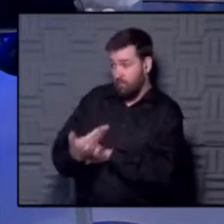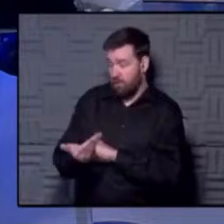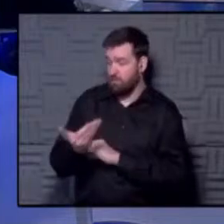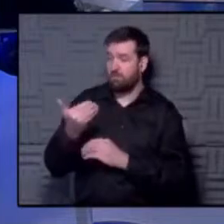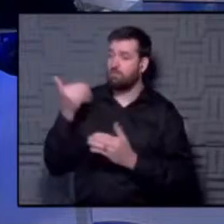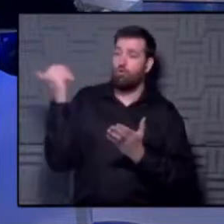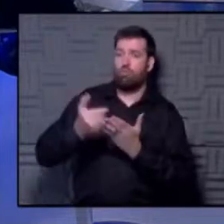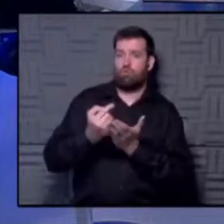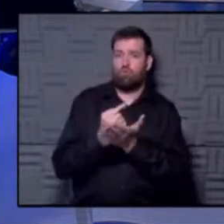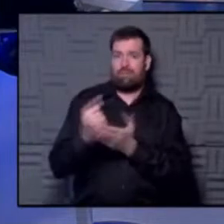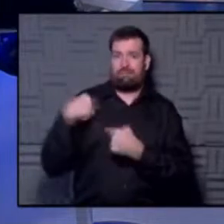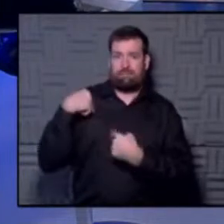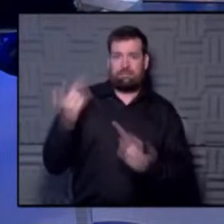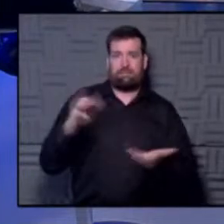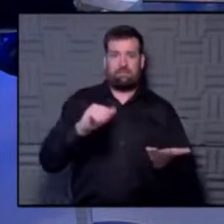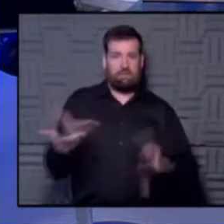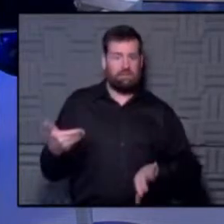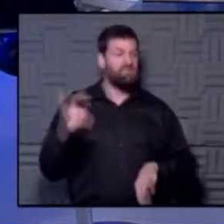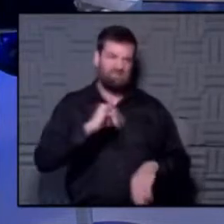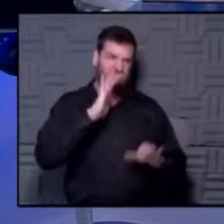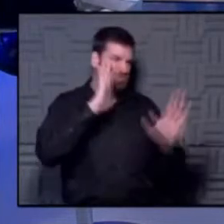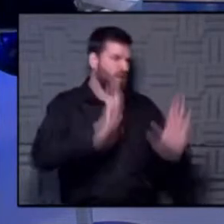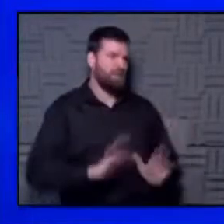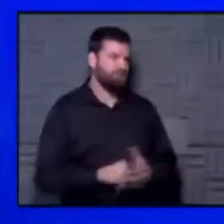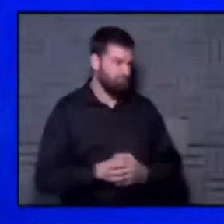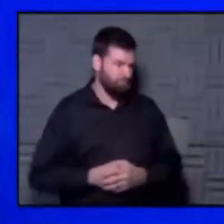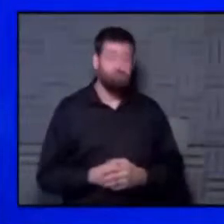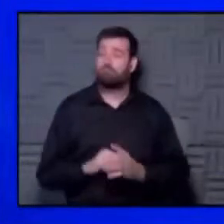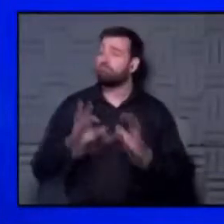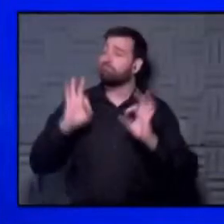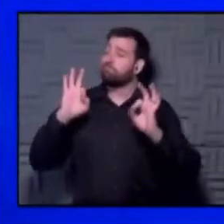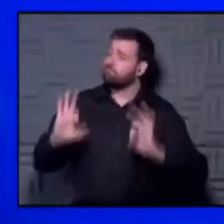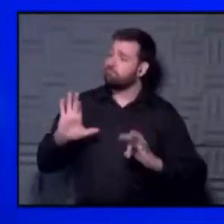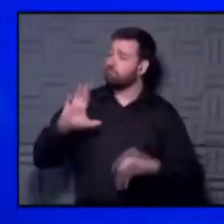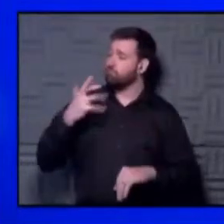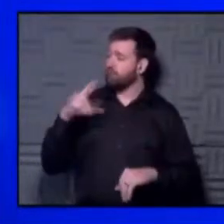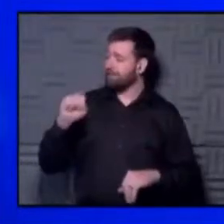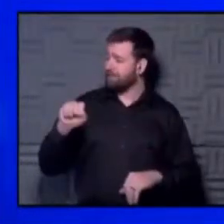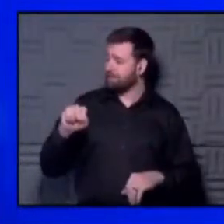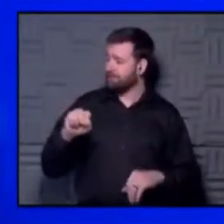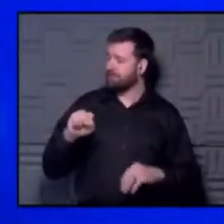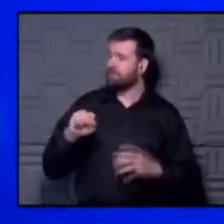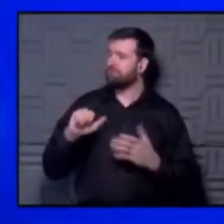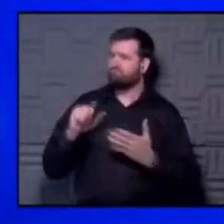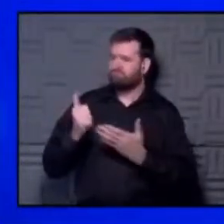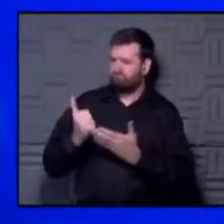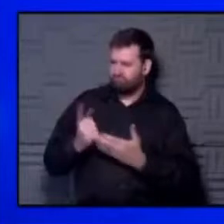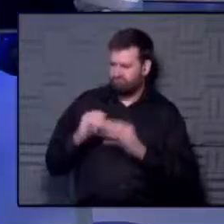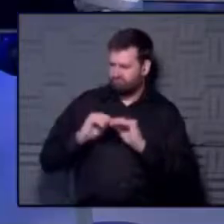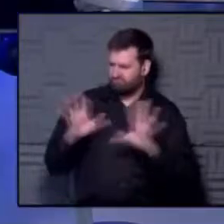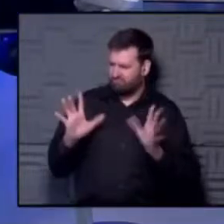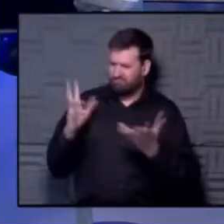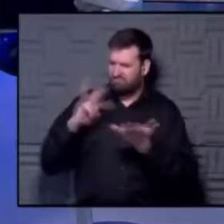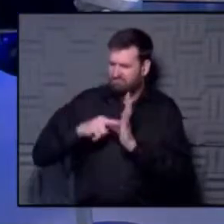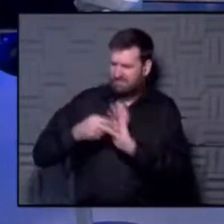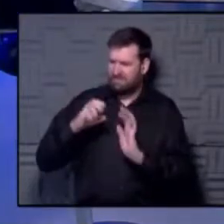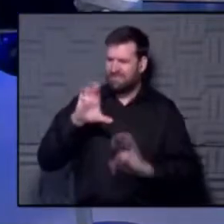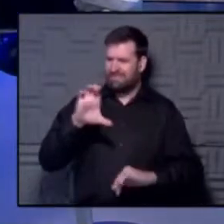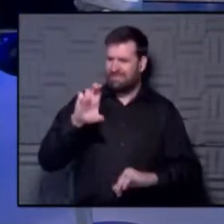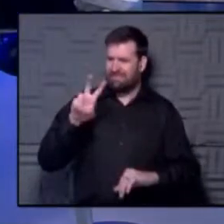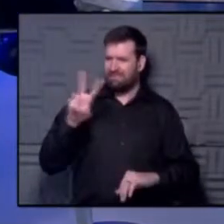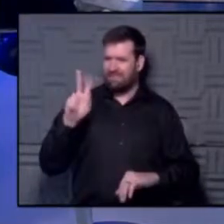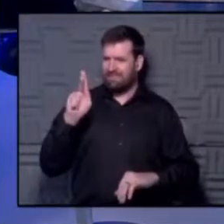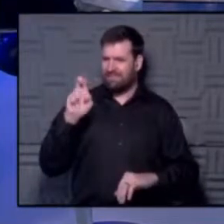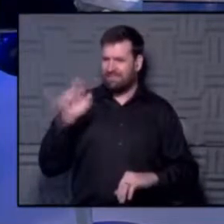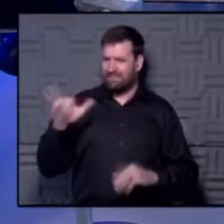been almost a week since we had the deaths, so that's really good. That's great. Yeah. Okay, good deal. Well, Chris, help us understand what CV Key is and help us